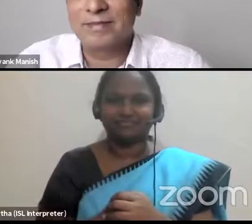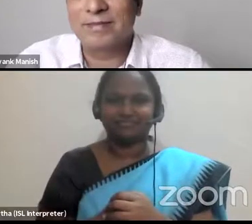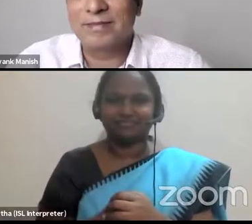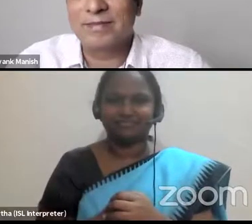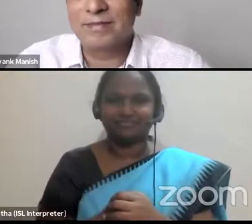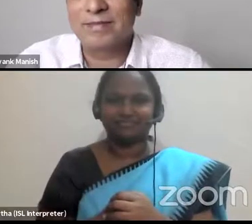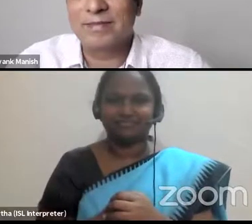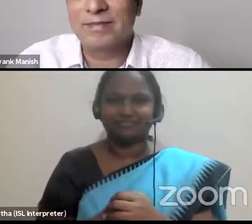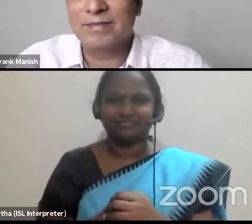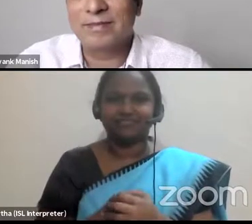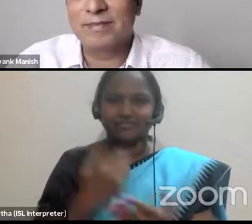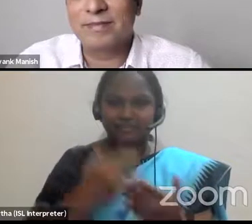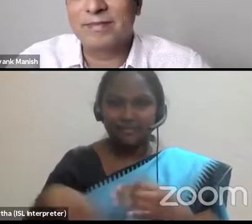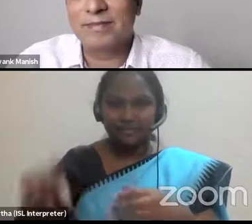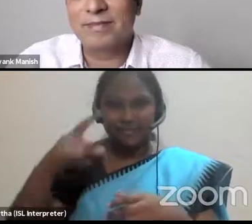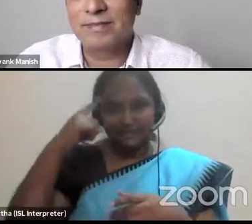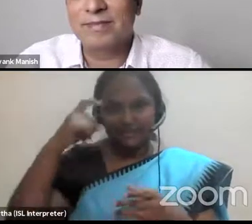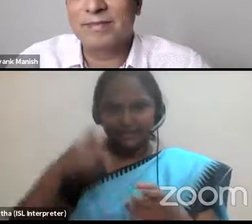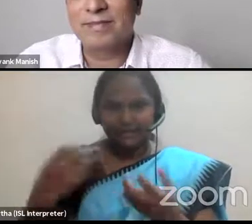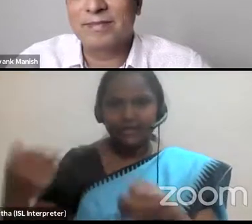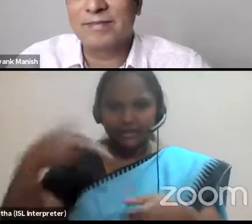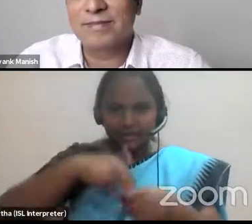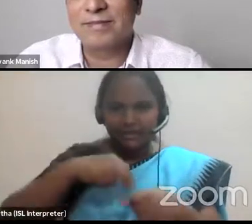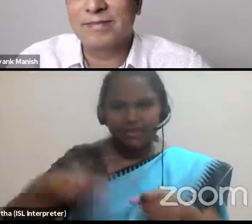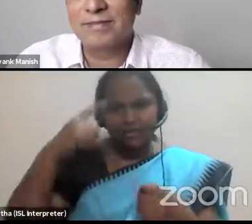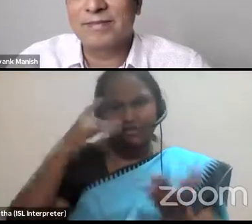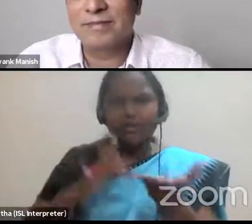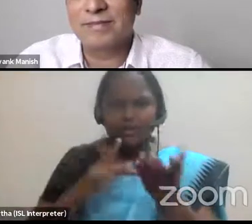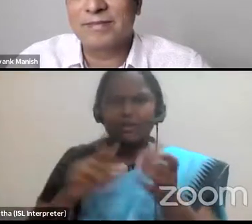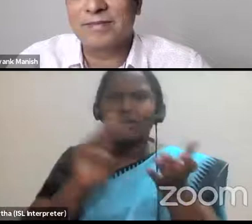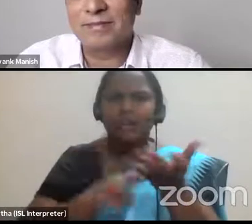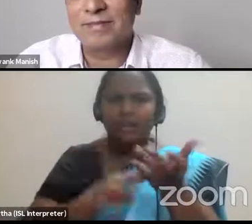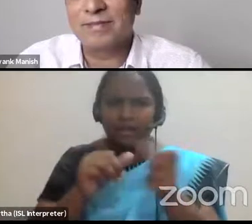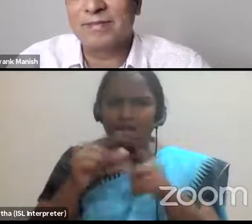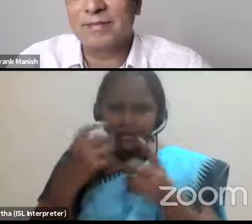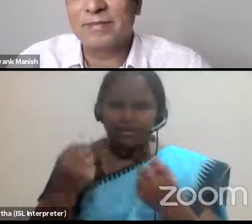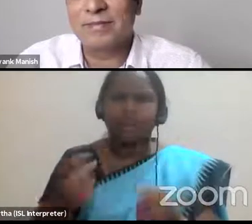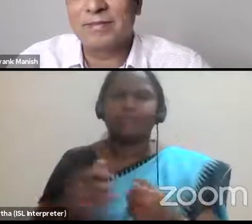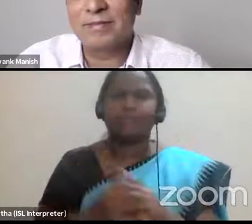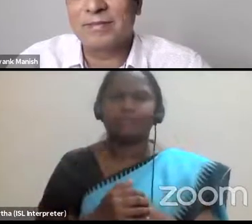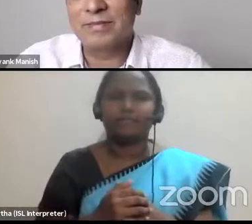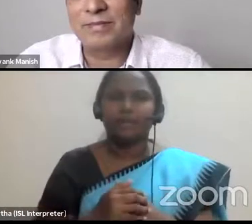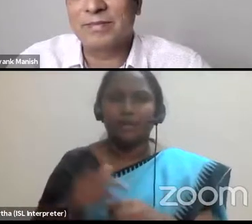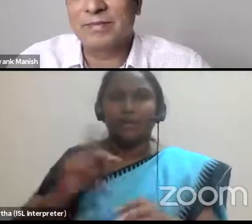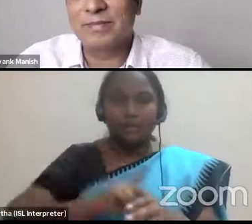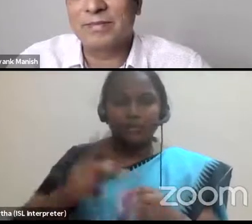Yeah, thank you. Mayank Manish heads technology at MAP and is a seasoned IT professional with